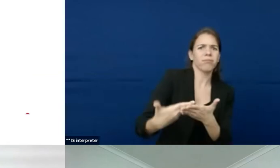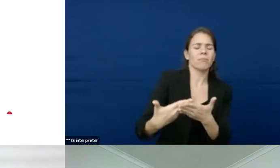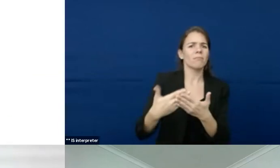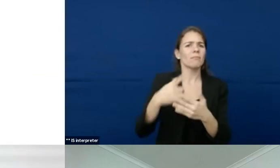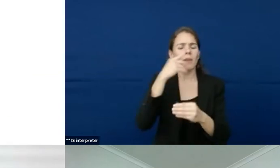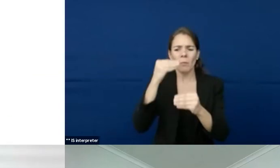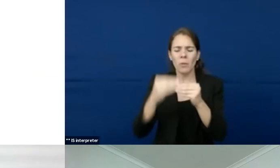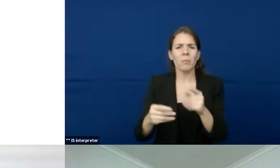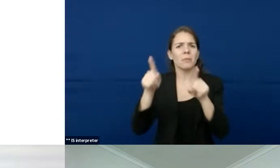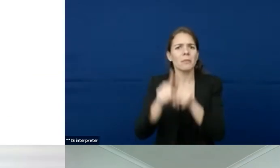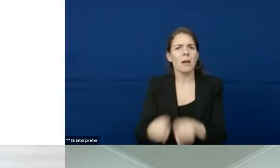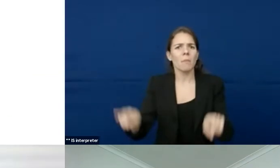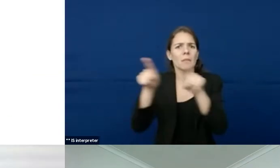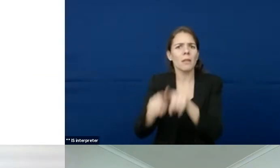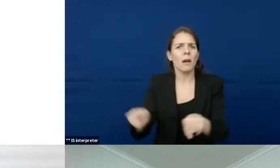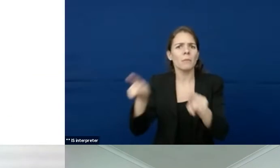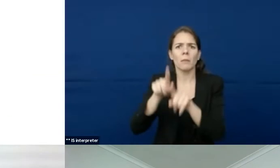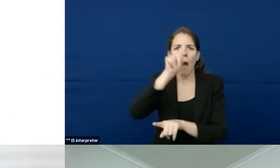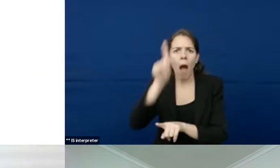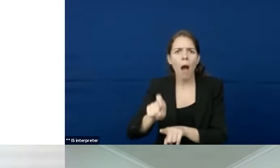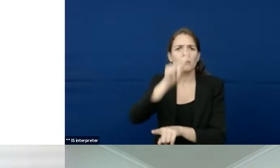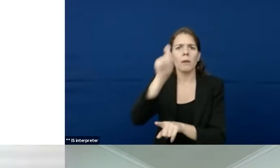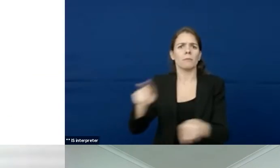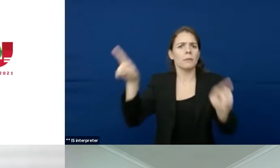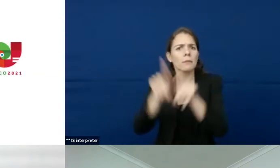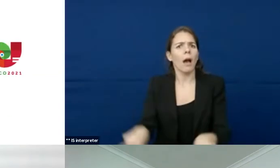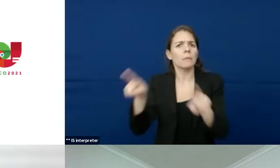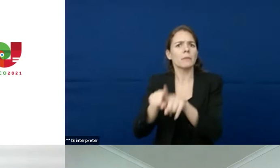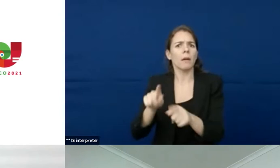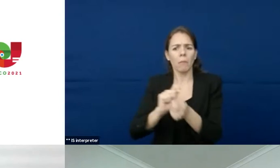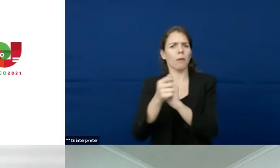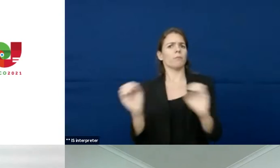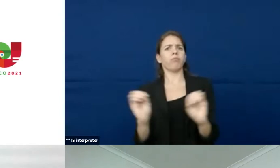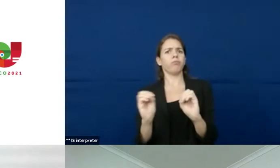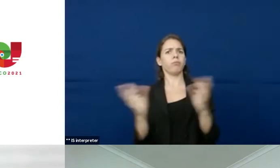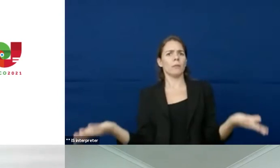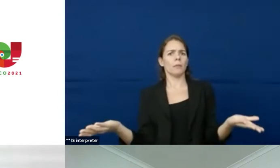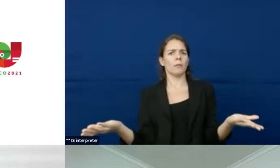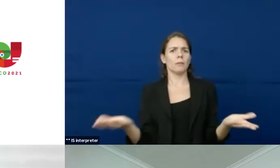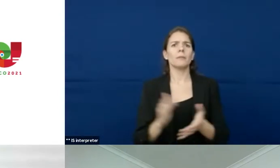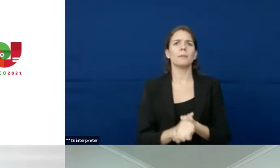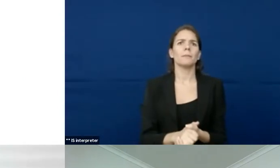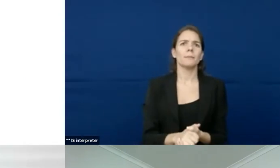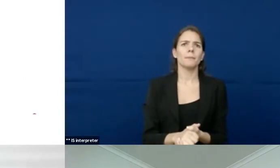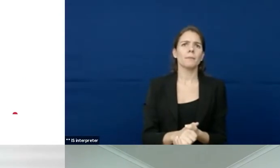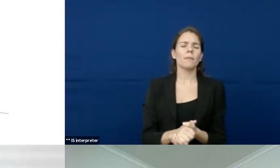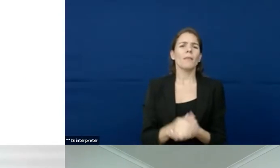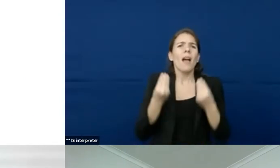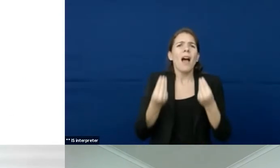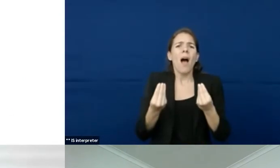developing and implementing interventions. We've now seen how COVID has a double